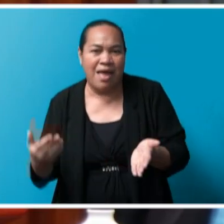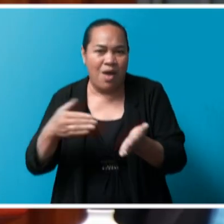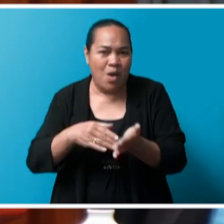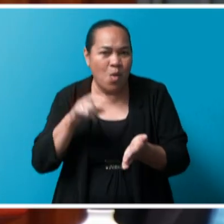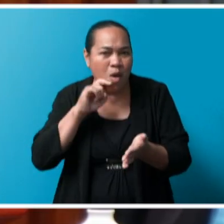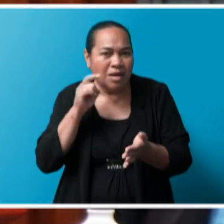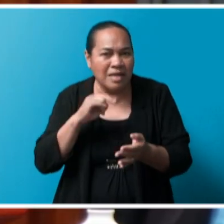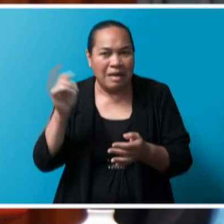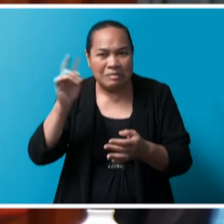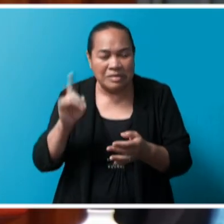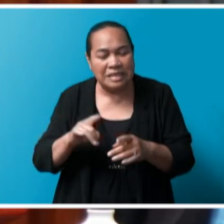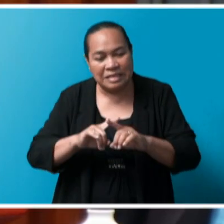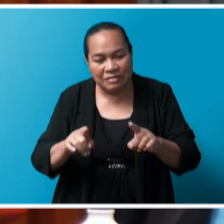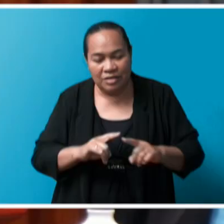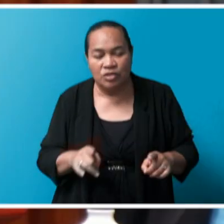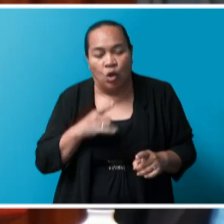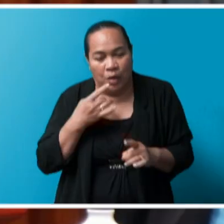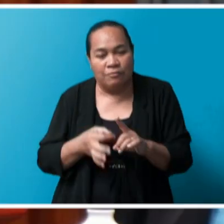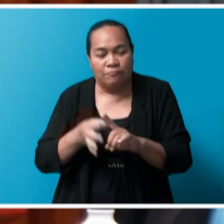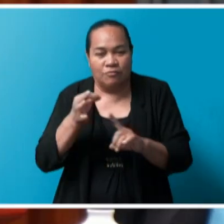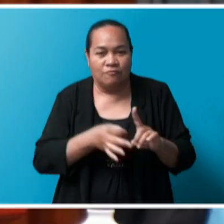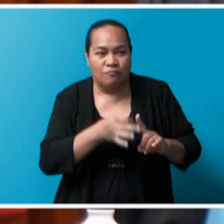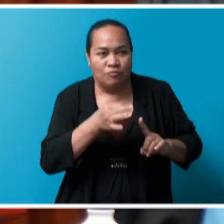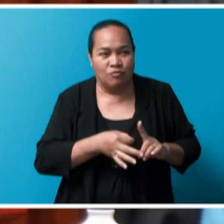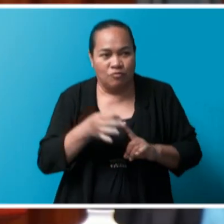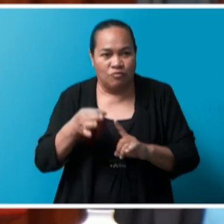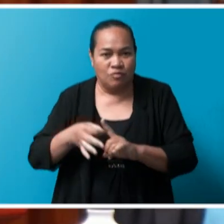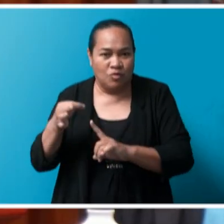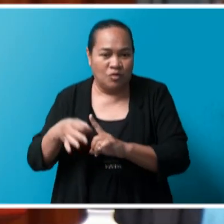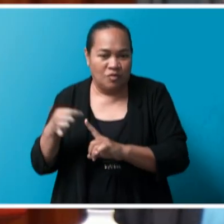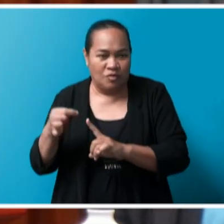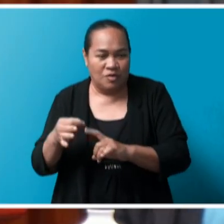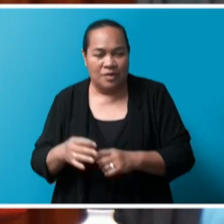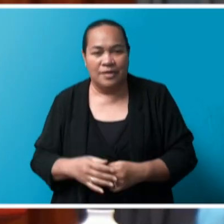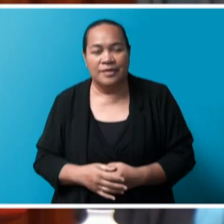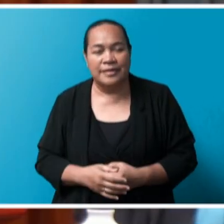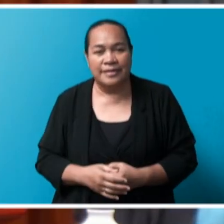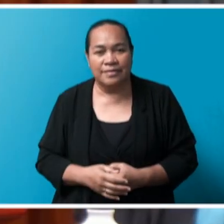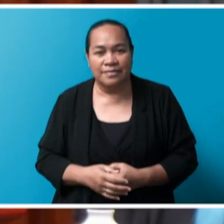Speaker, sir, new upgrading projects have commenced while others continue under implementations.